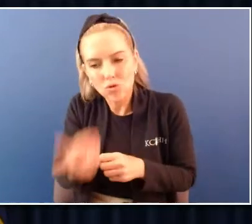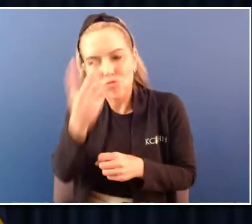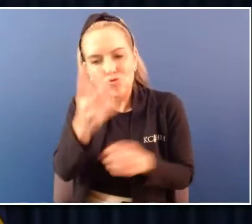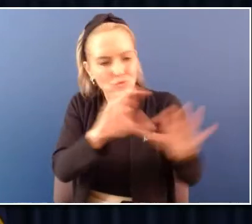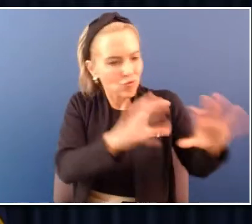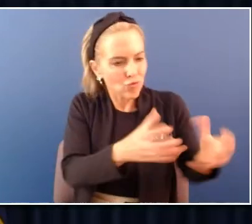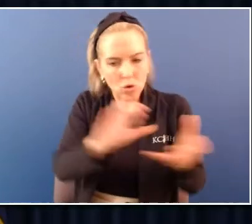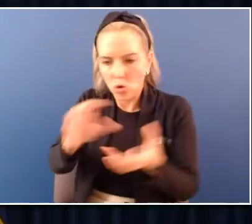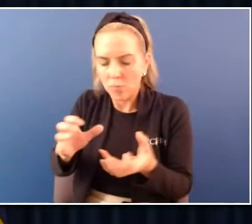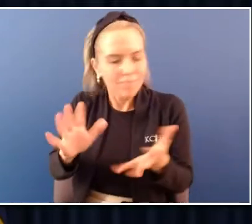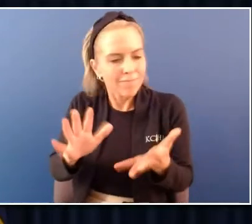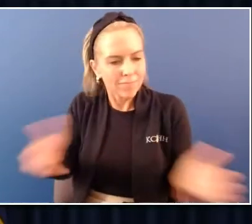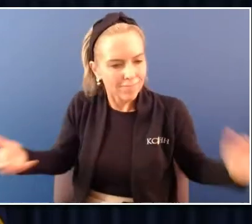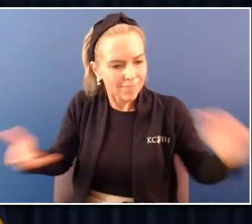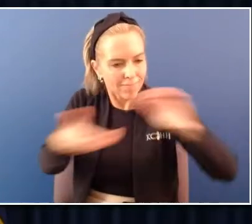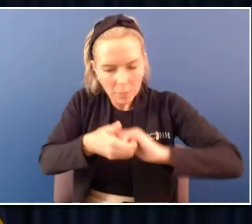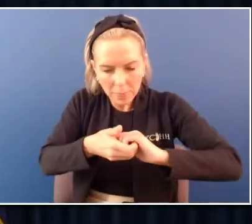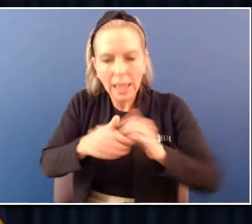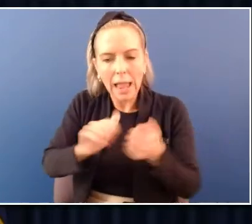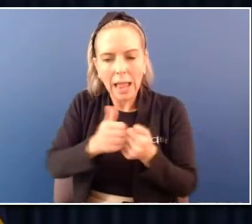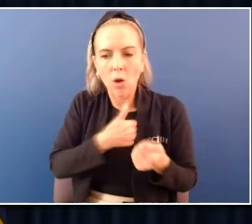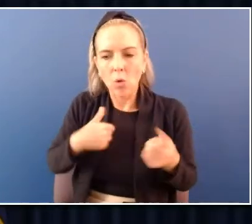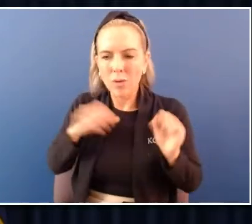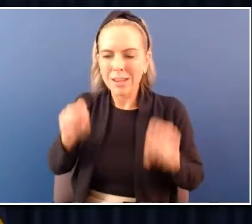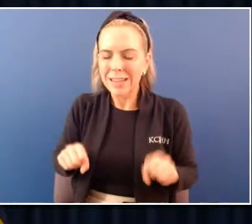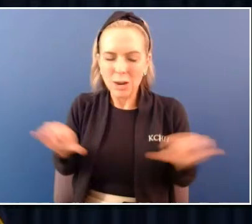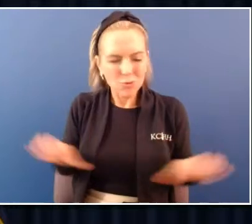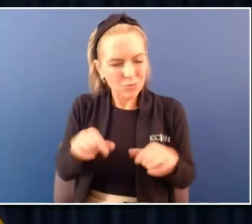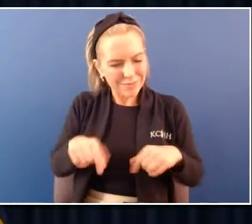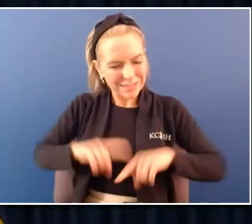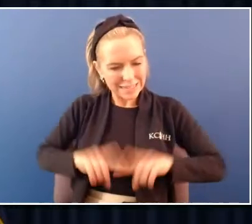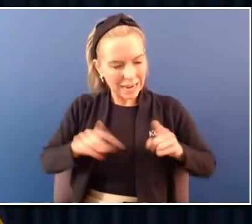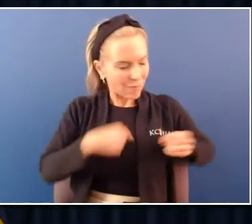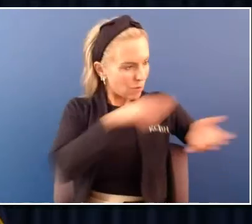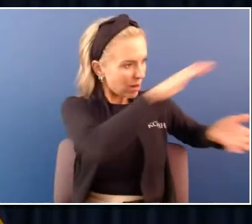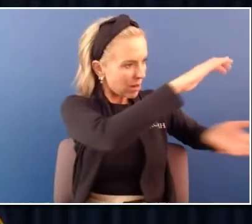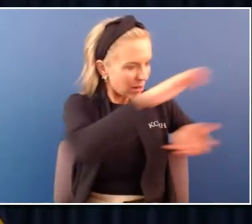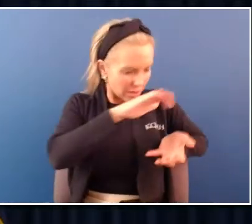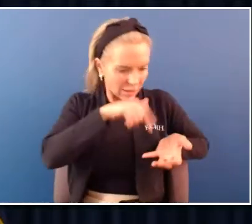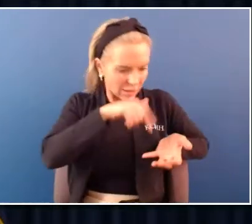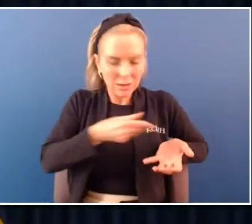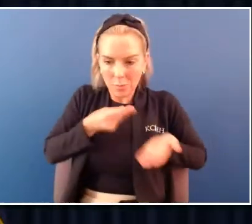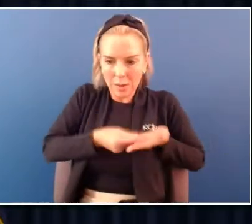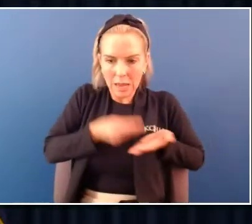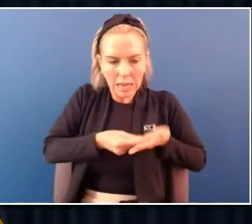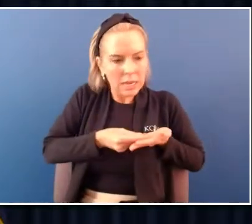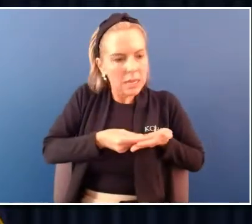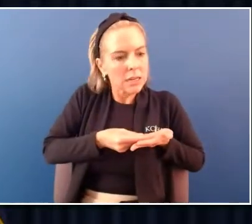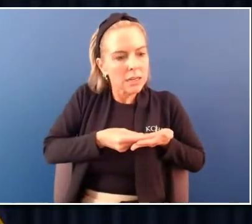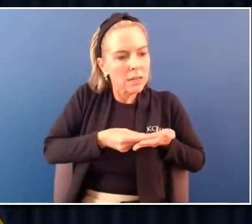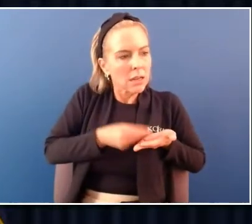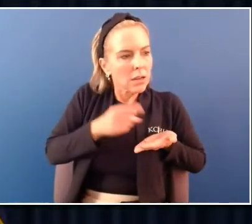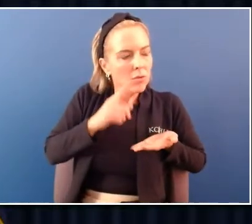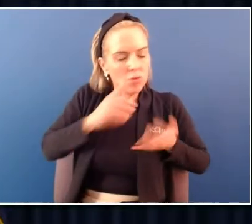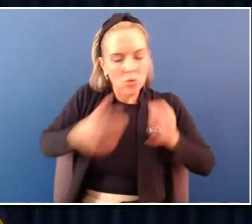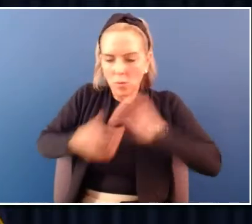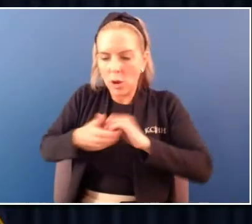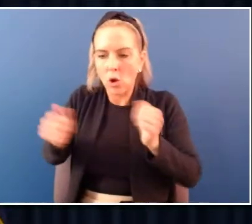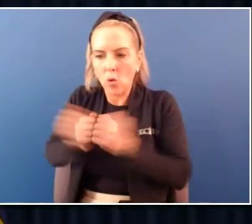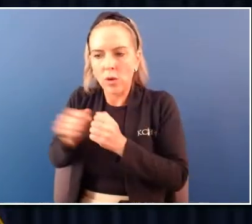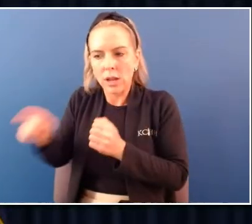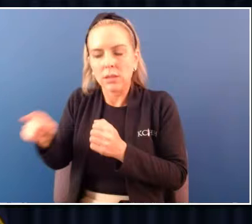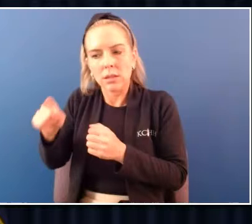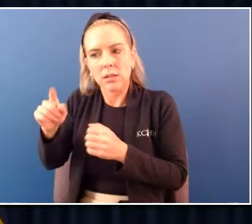and saying, how can we do things differently to take dollars that we regularly have and pair them with disaster recovery dollars to do